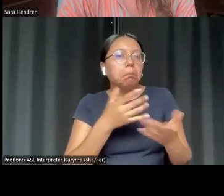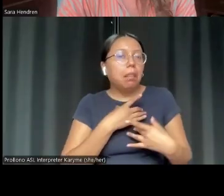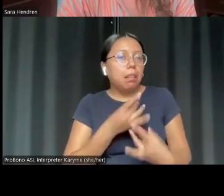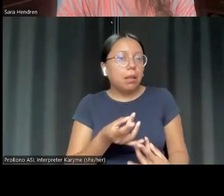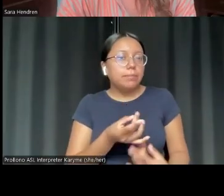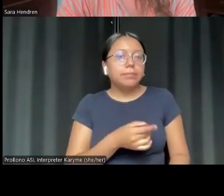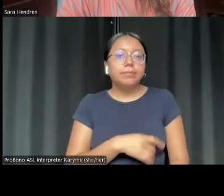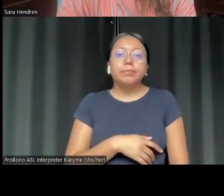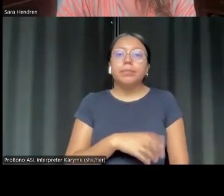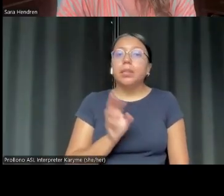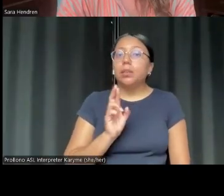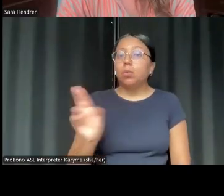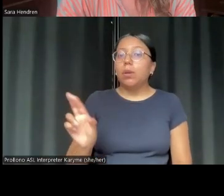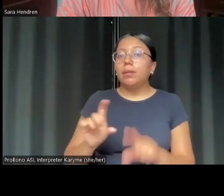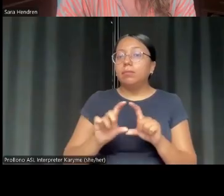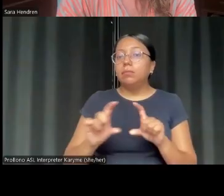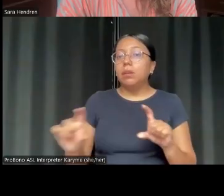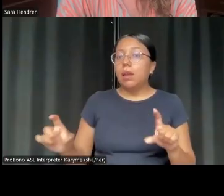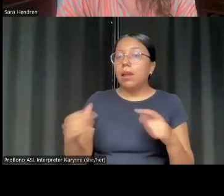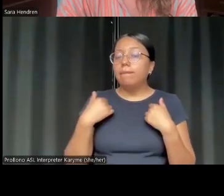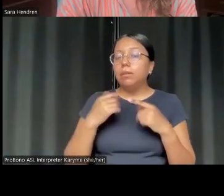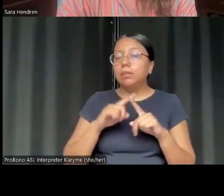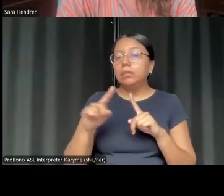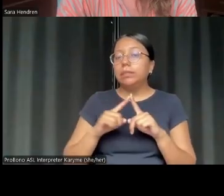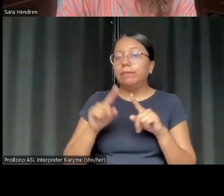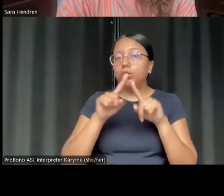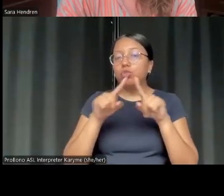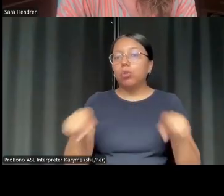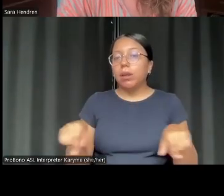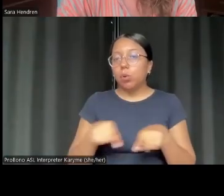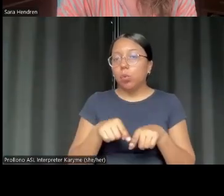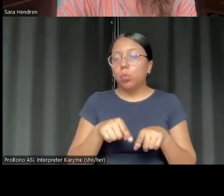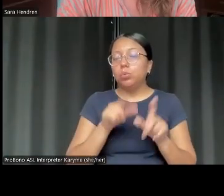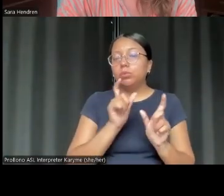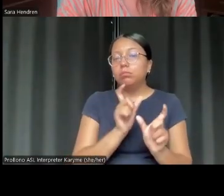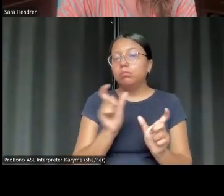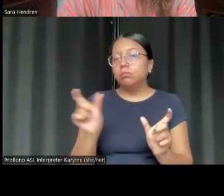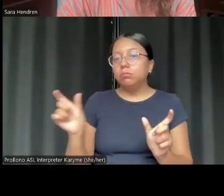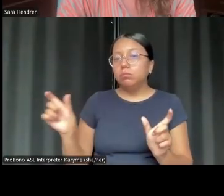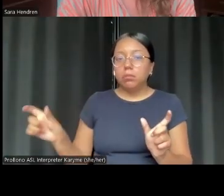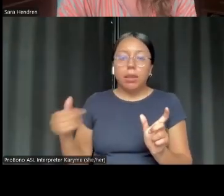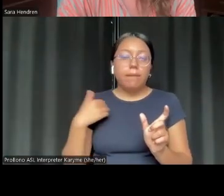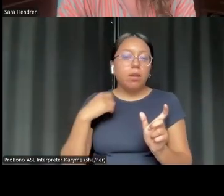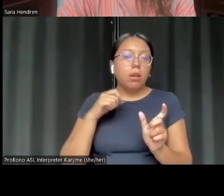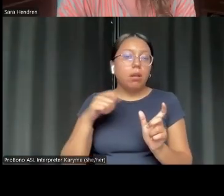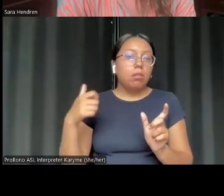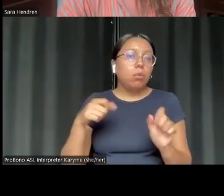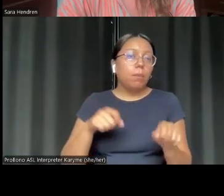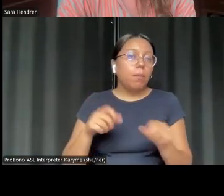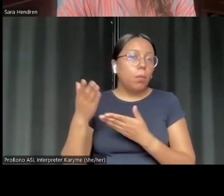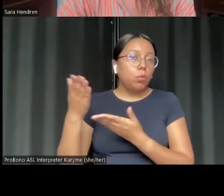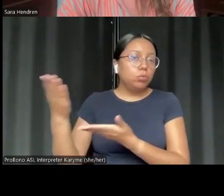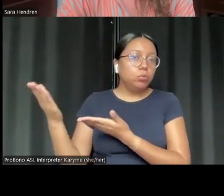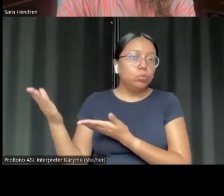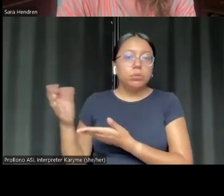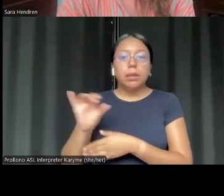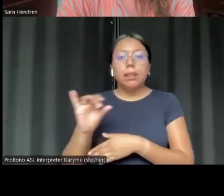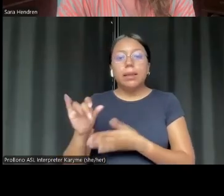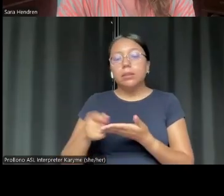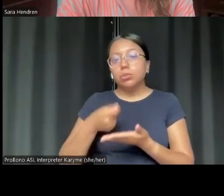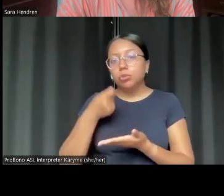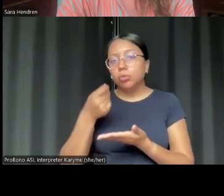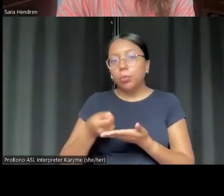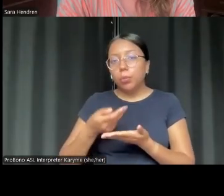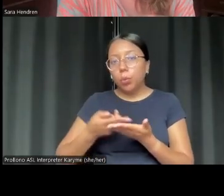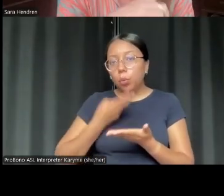an image of a number of triangles that have other proposals in them, like a spoon for chronic